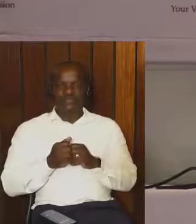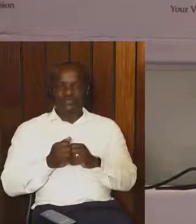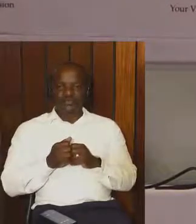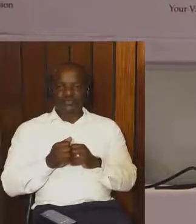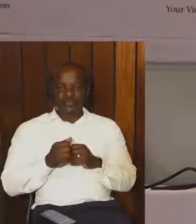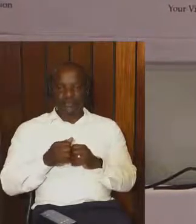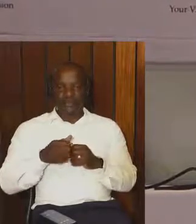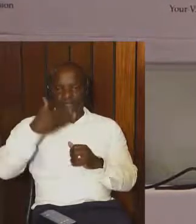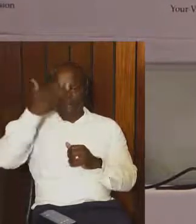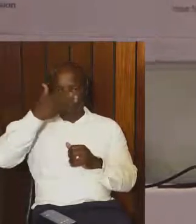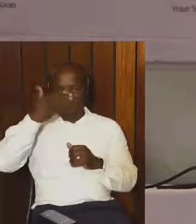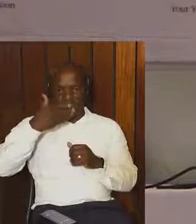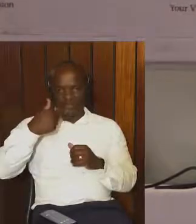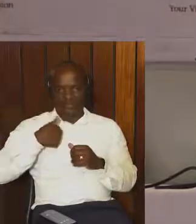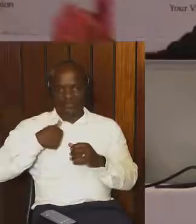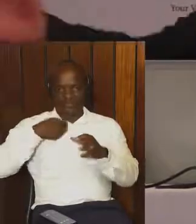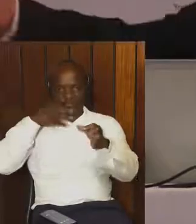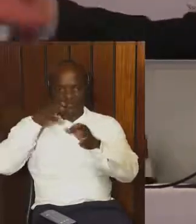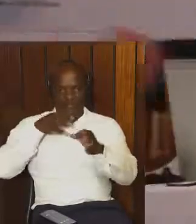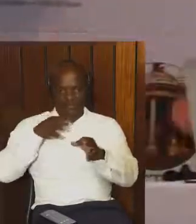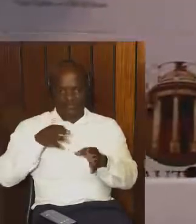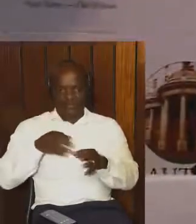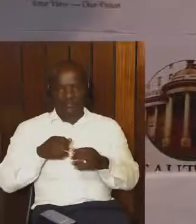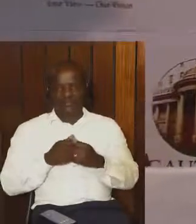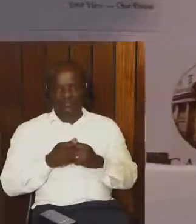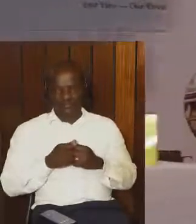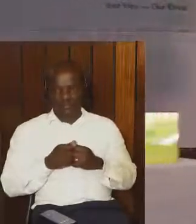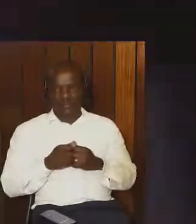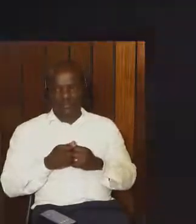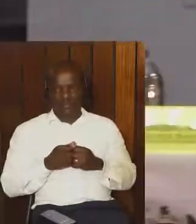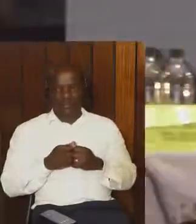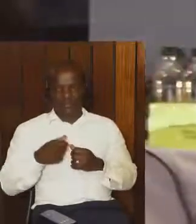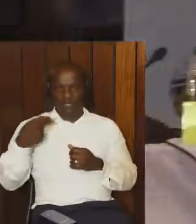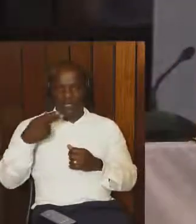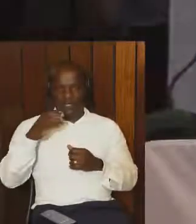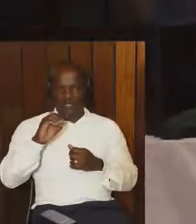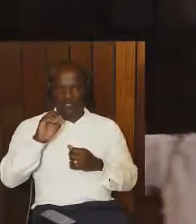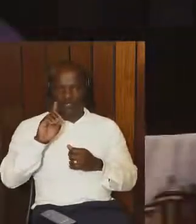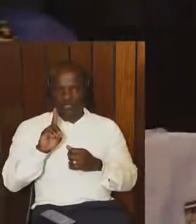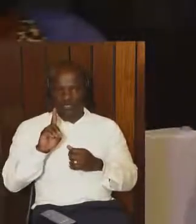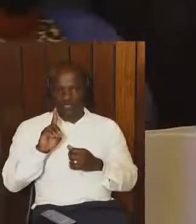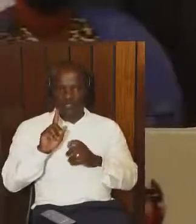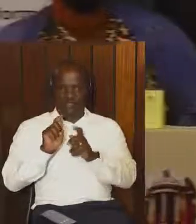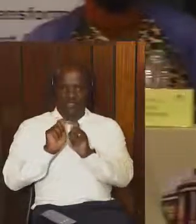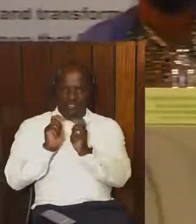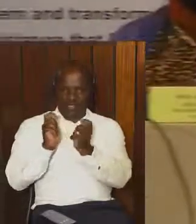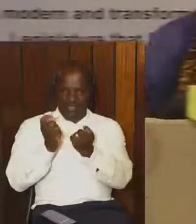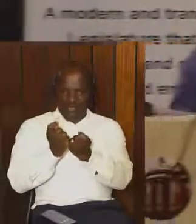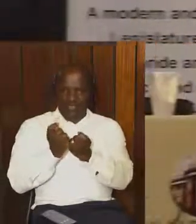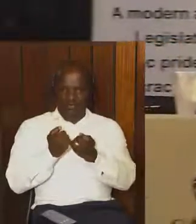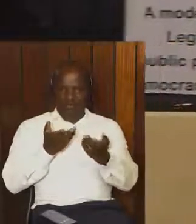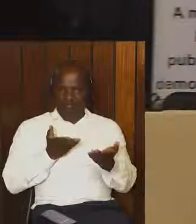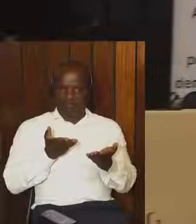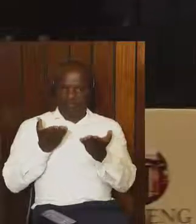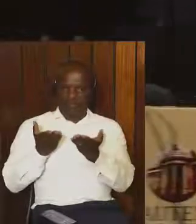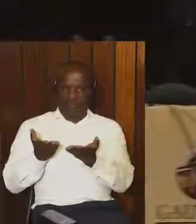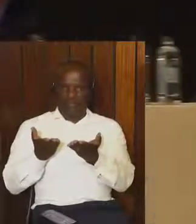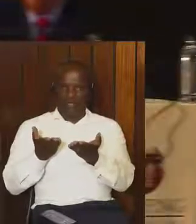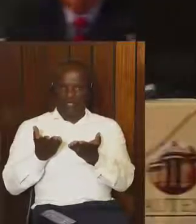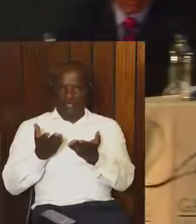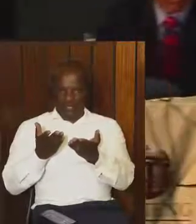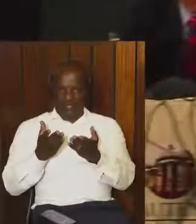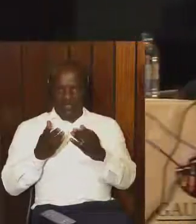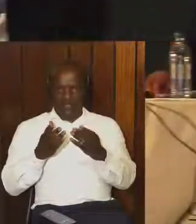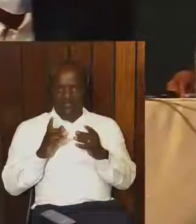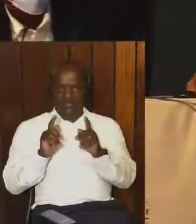front. So I'm going to hand over to the HOD and your team, and I'm not sure if some of the team members